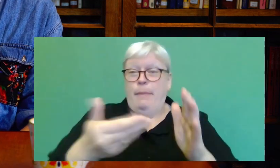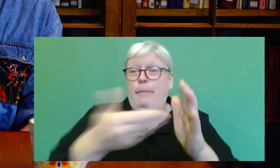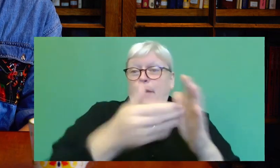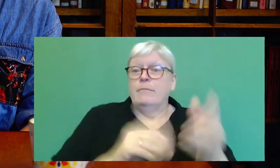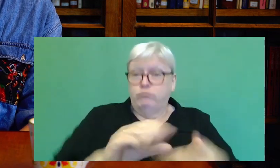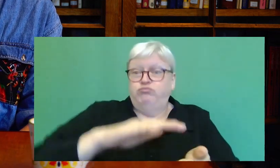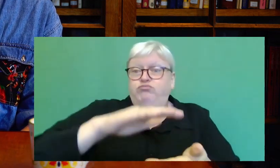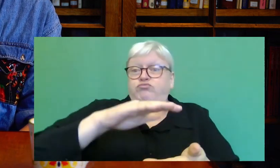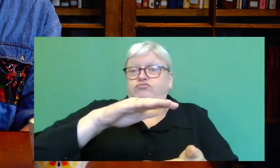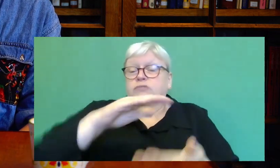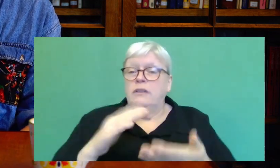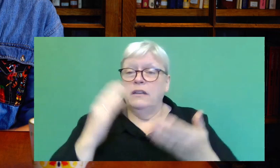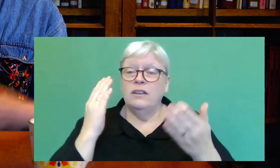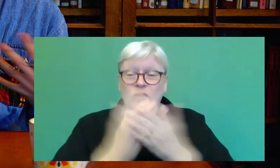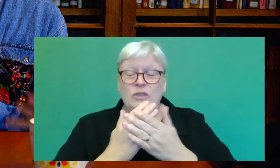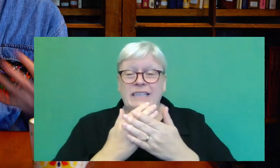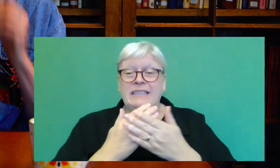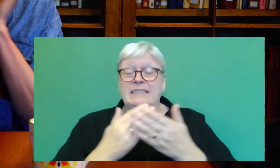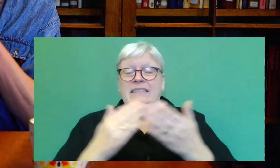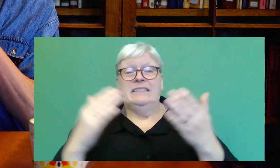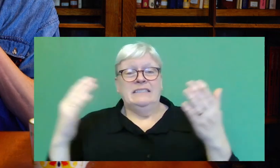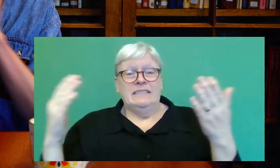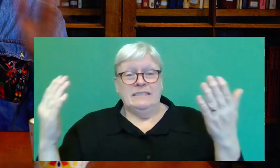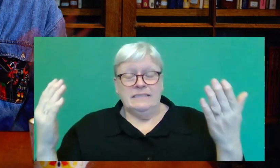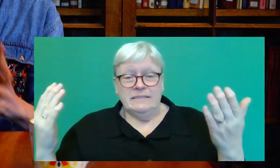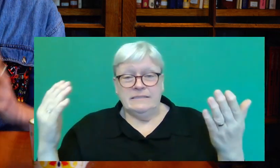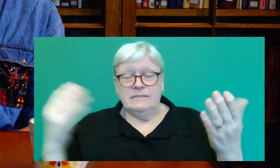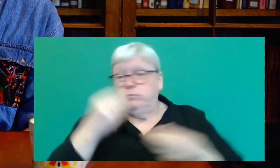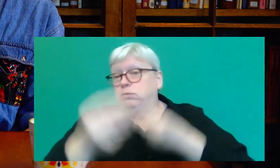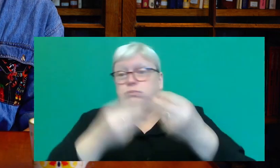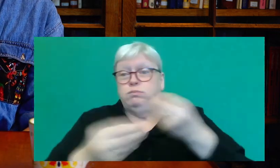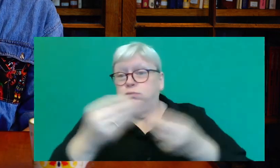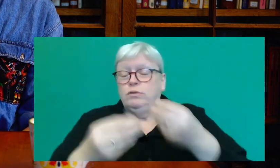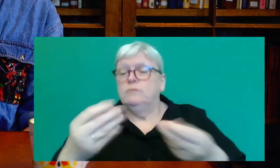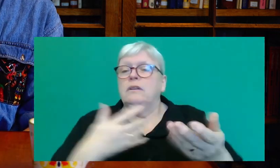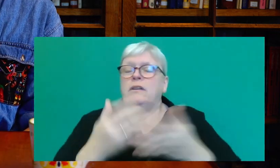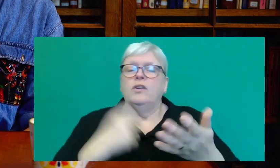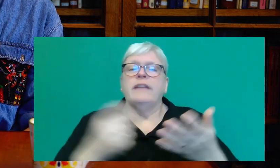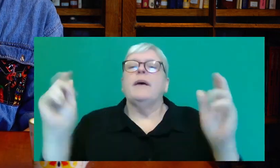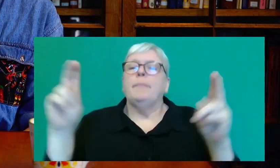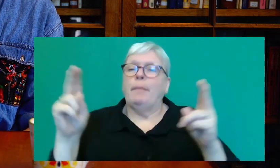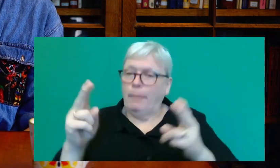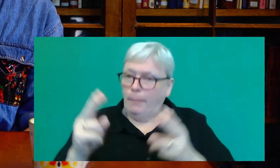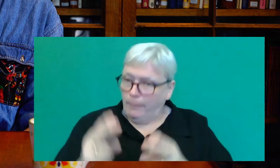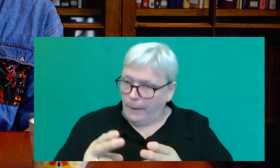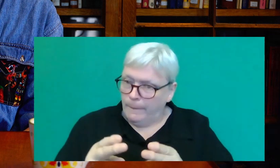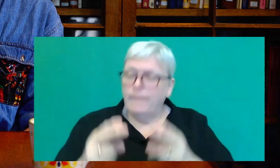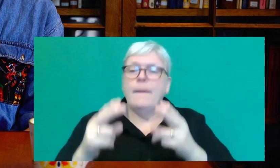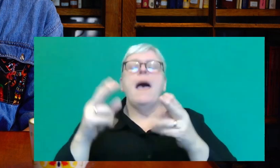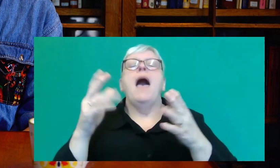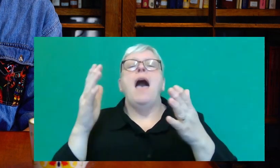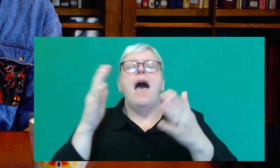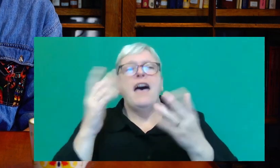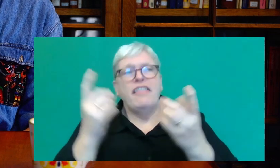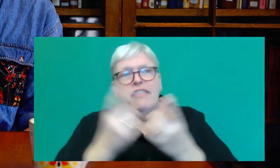sort of stream of consciousness style writing just pouring out of me. And then I honed it down, and I honed it down to things which were